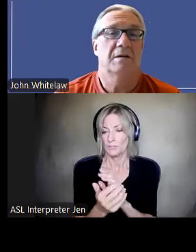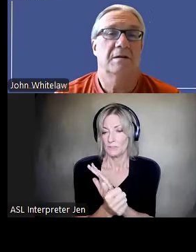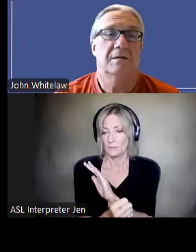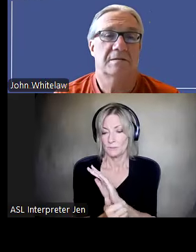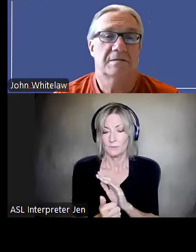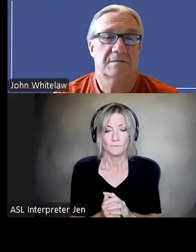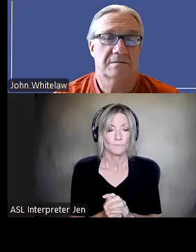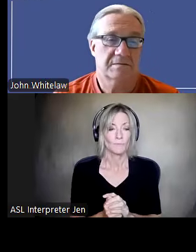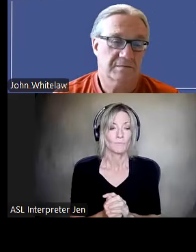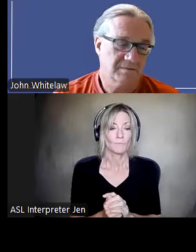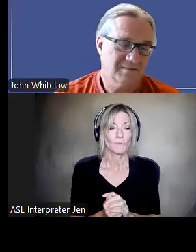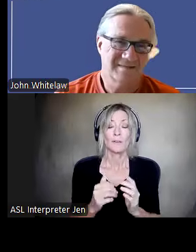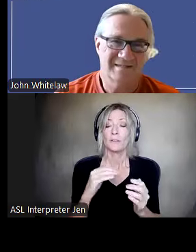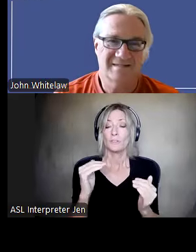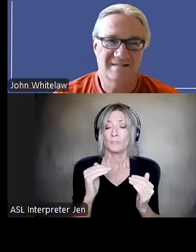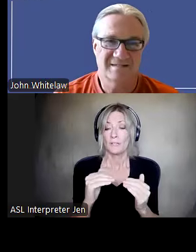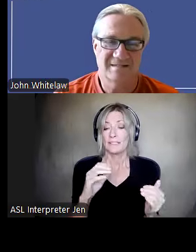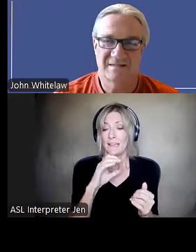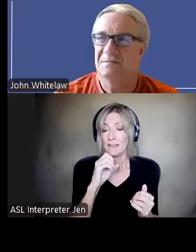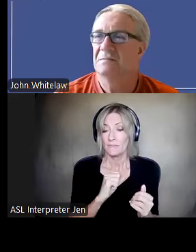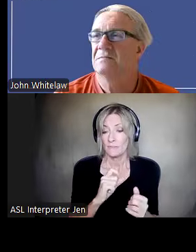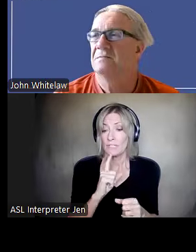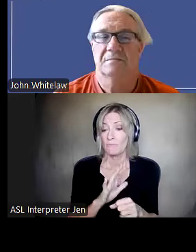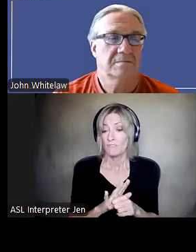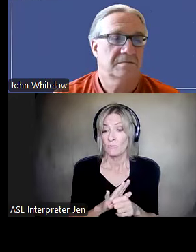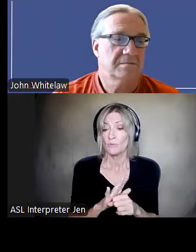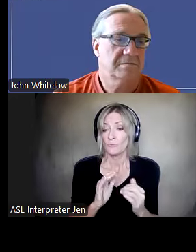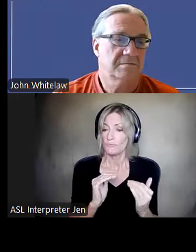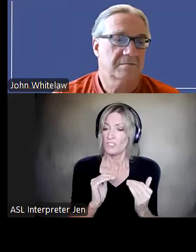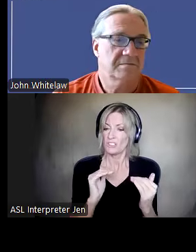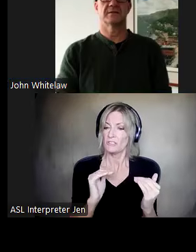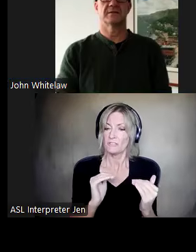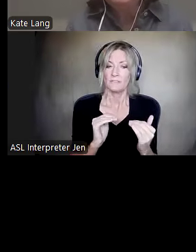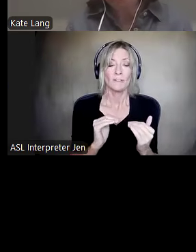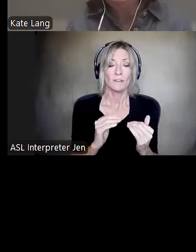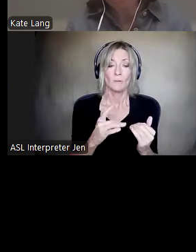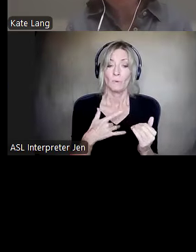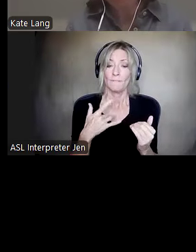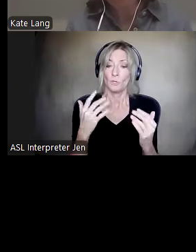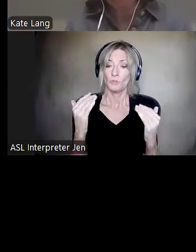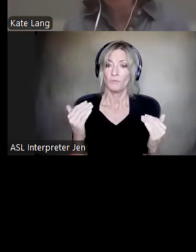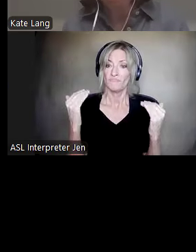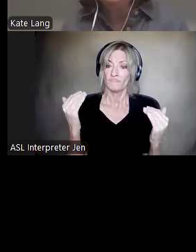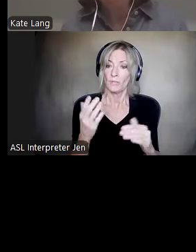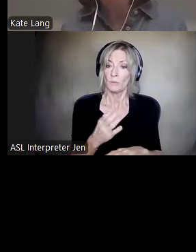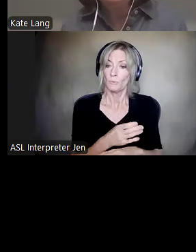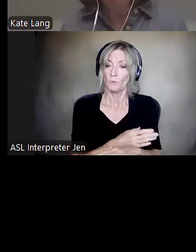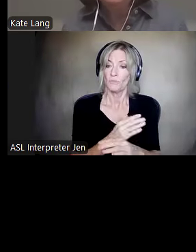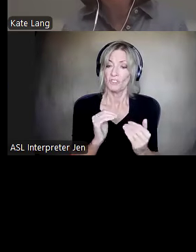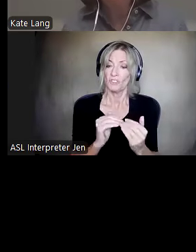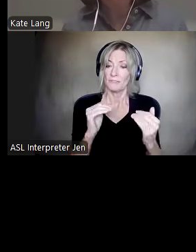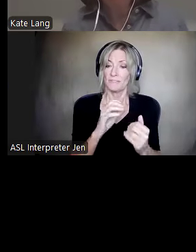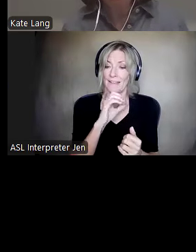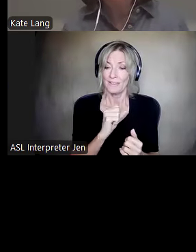And at Justice and Aging, we have a commitment to justice. We believe that to advance justice and aging, we must ensure that everyone